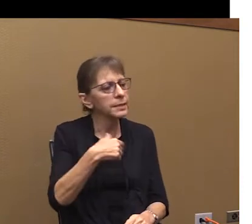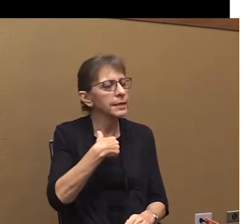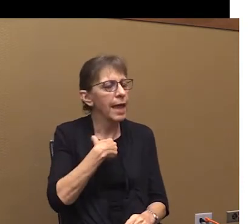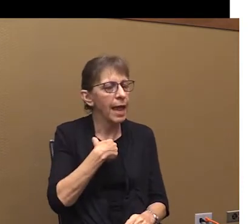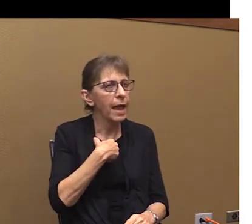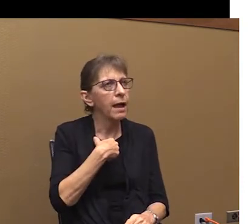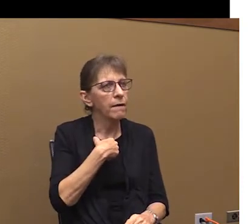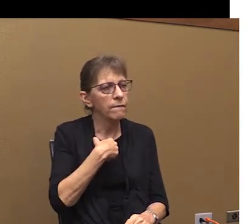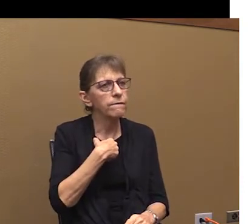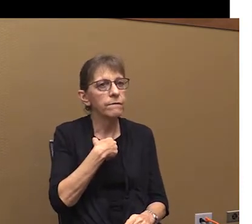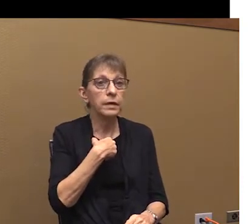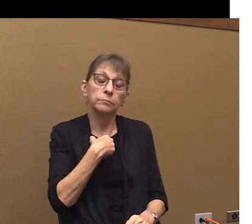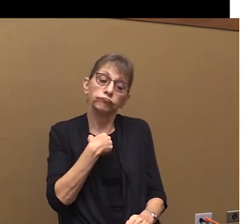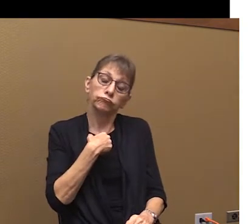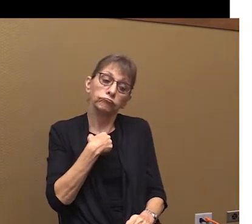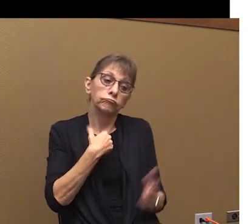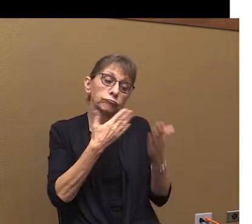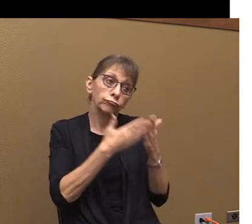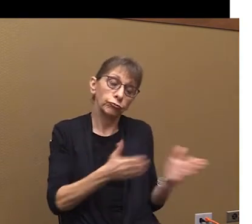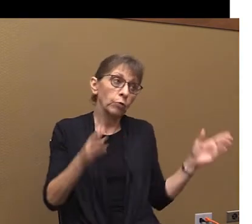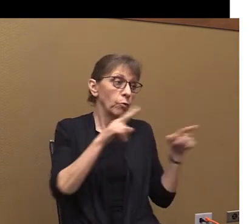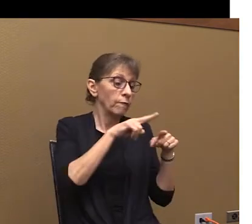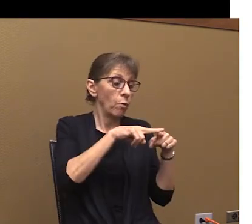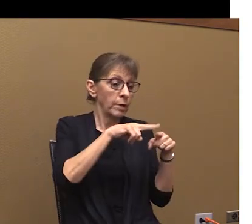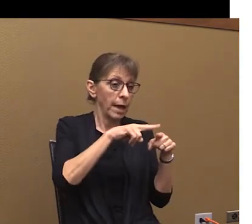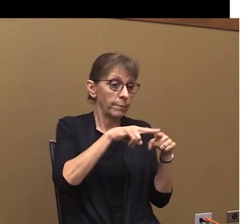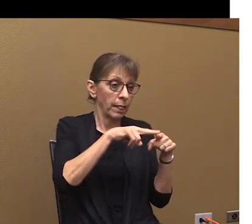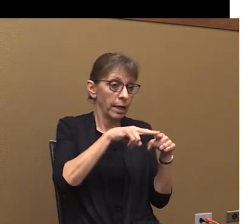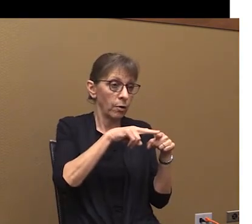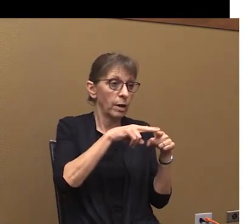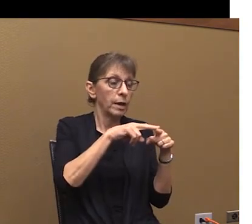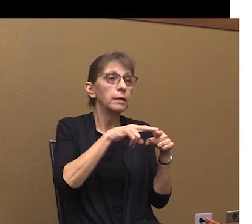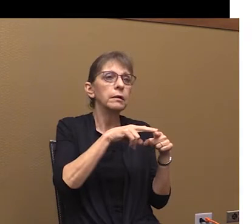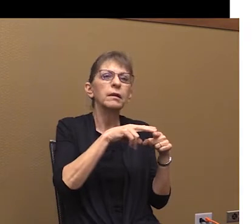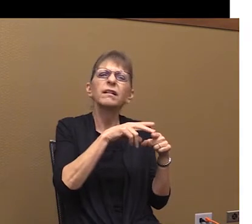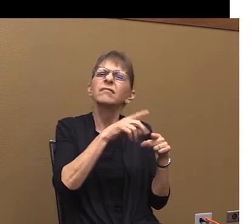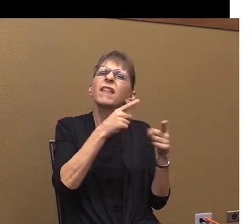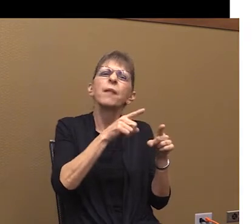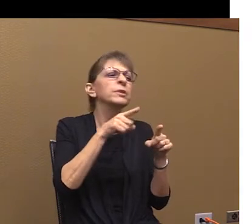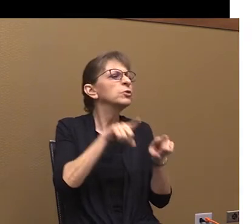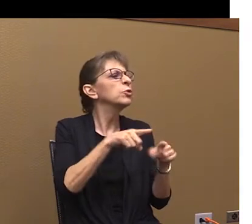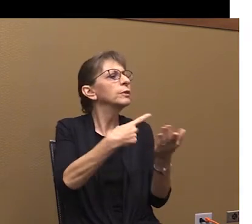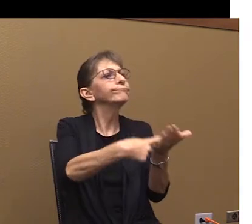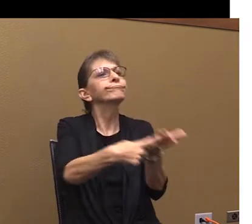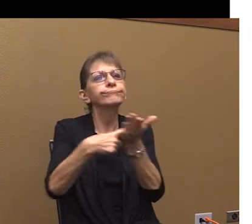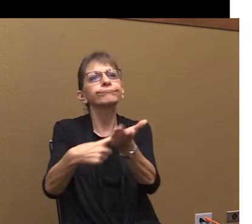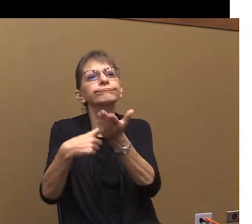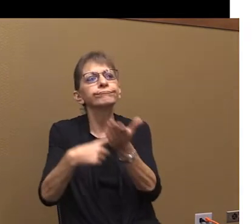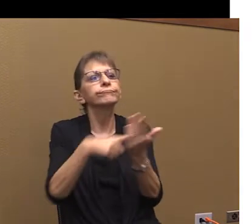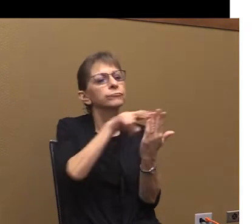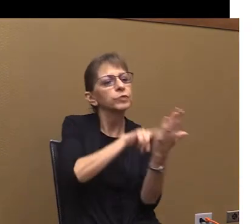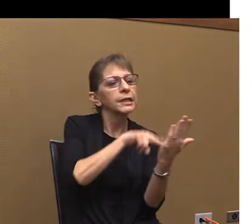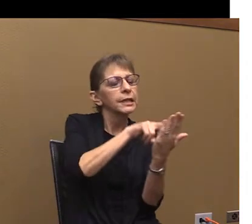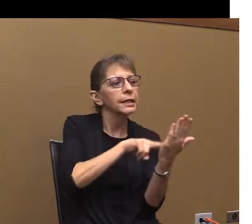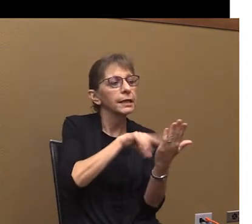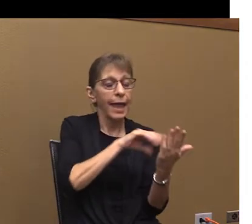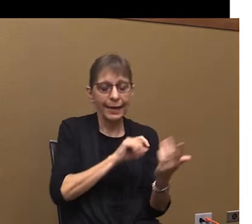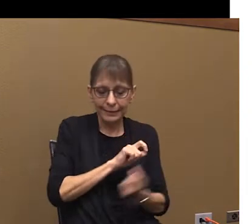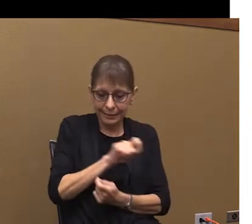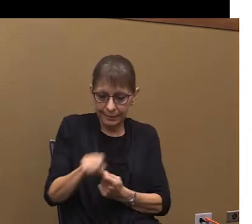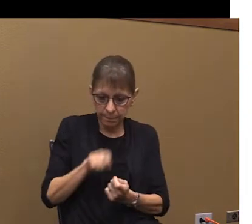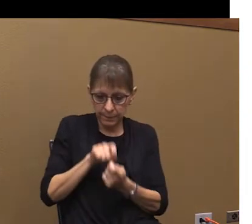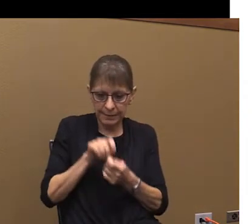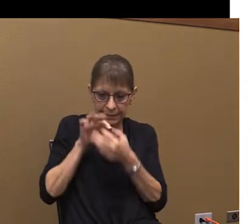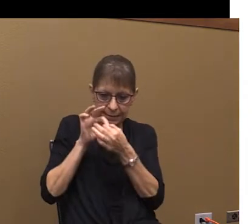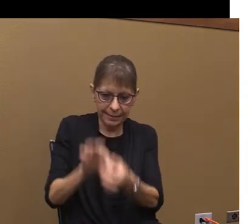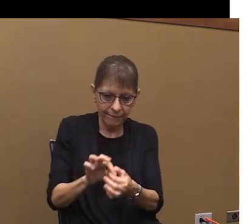that, thinks that. And vocabulary. The kids need to have the general